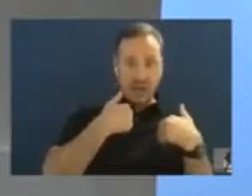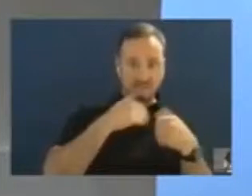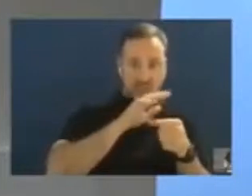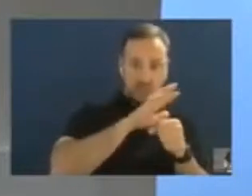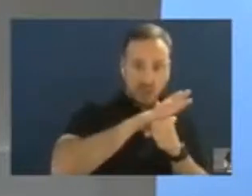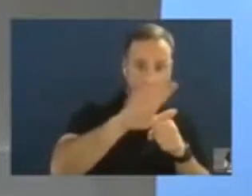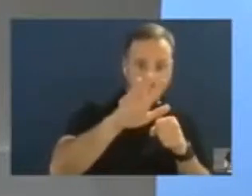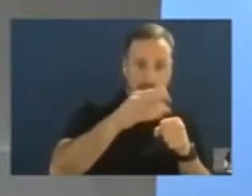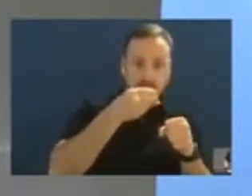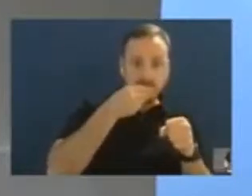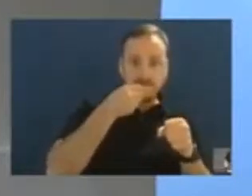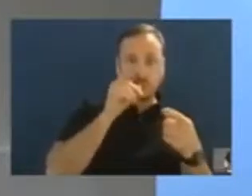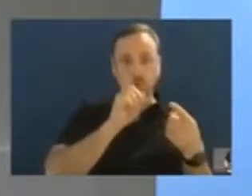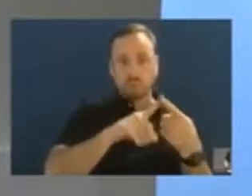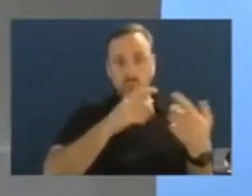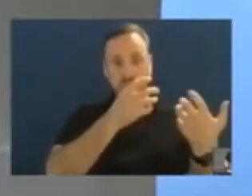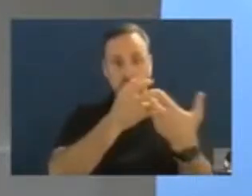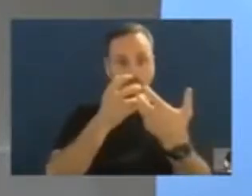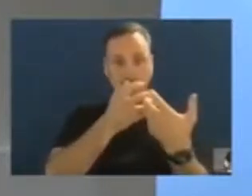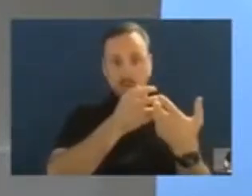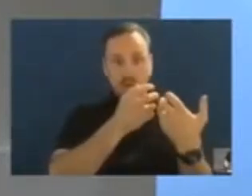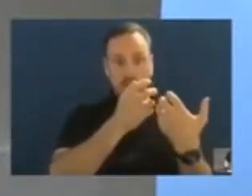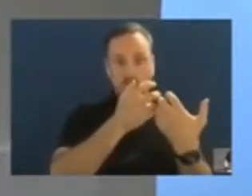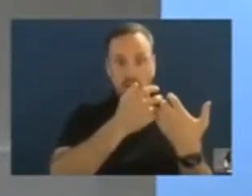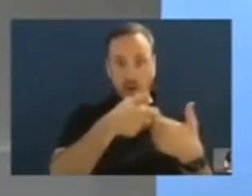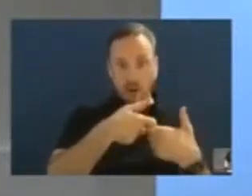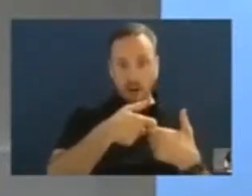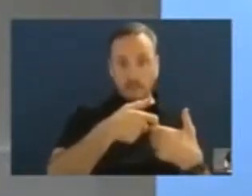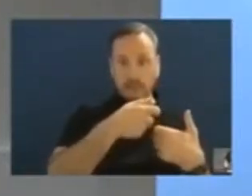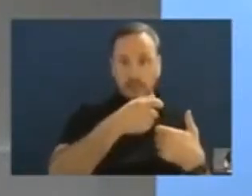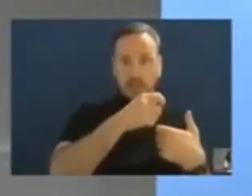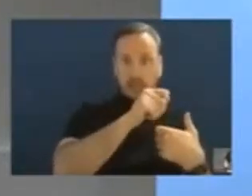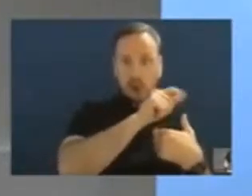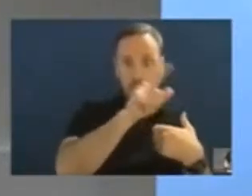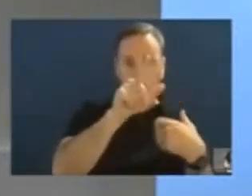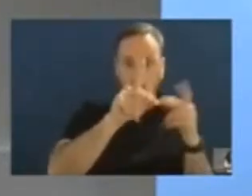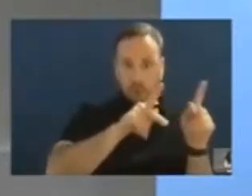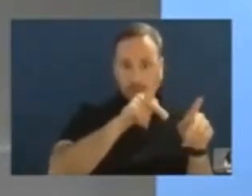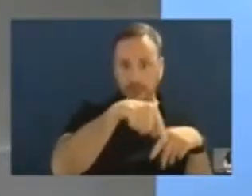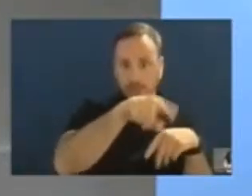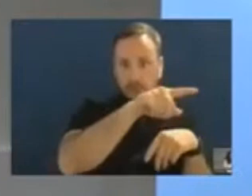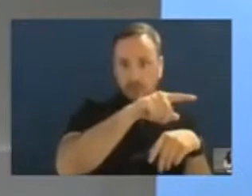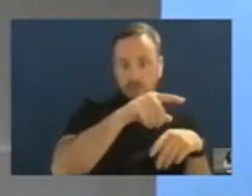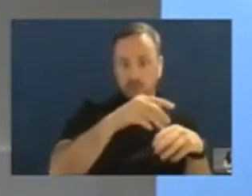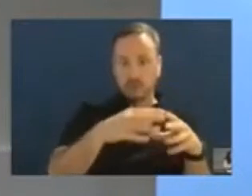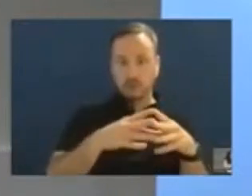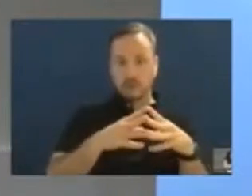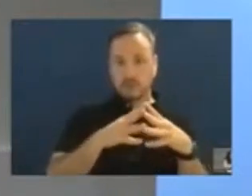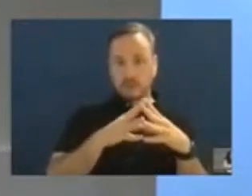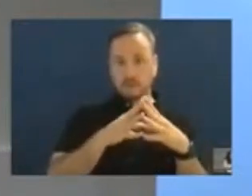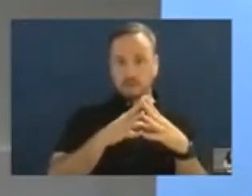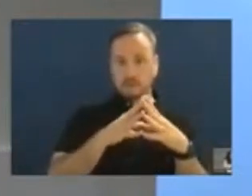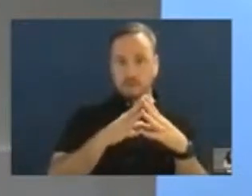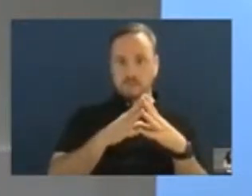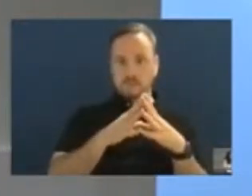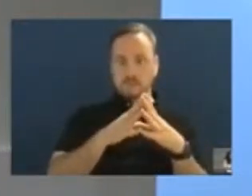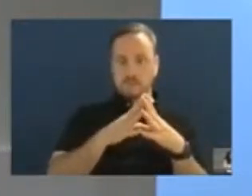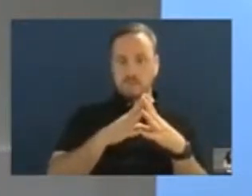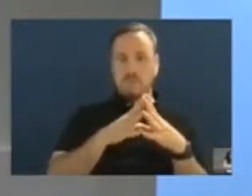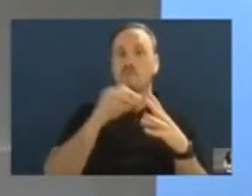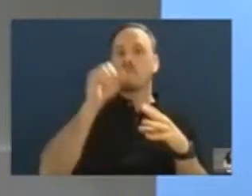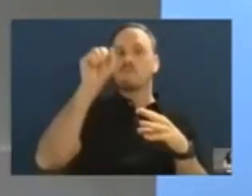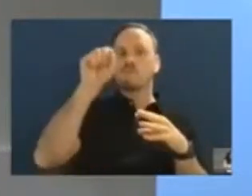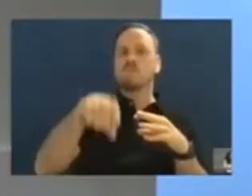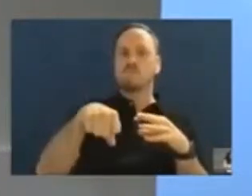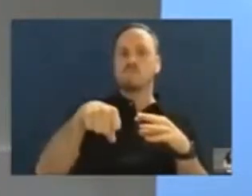to accommodate the extra people that were getting bus food bused to them, rather? Yes, ma'am. Once